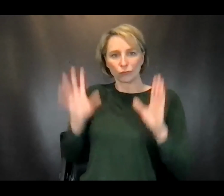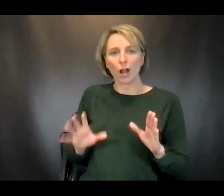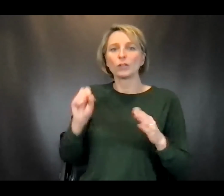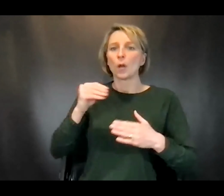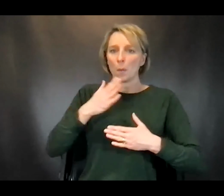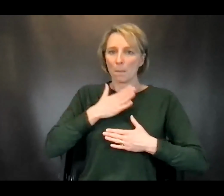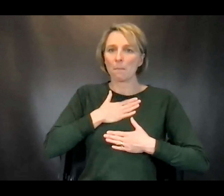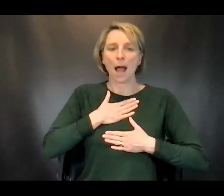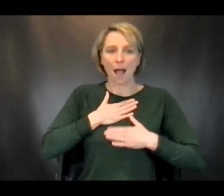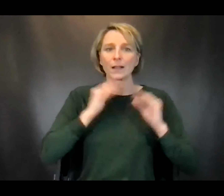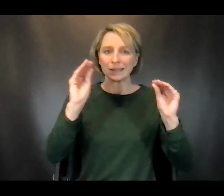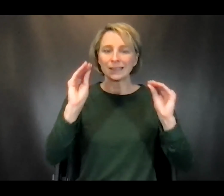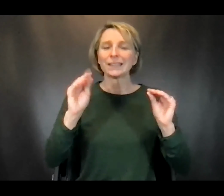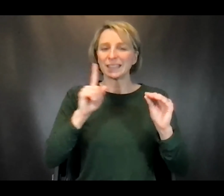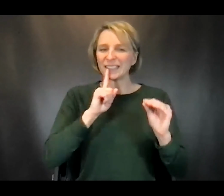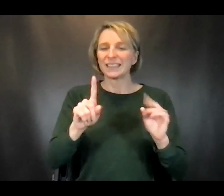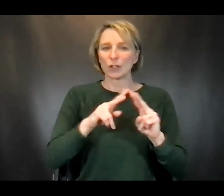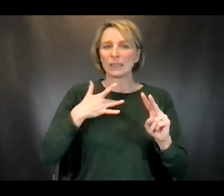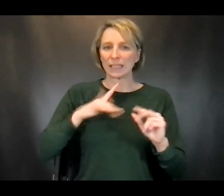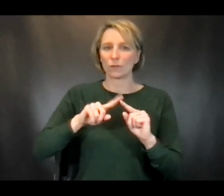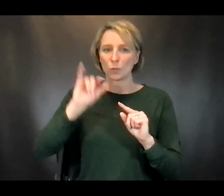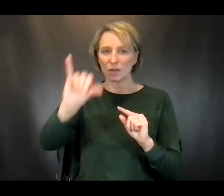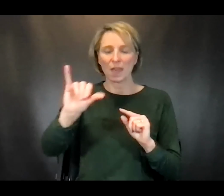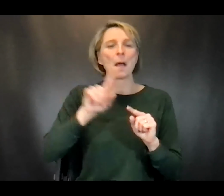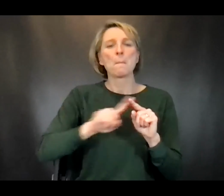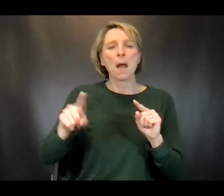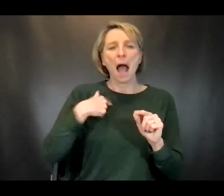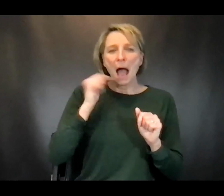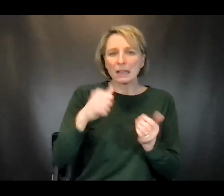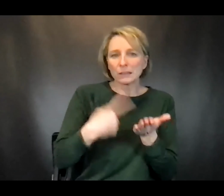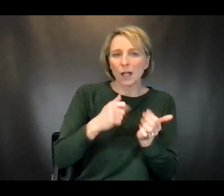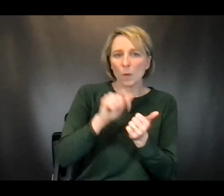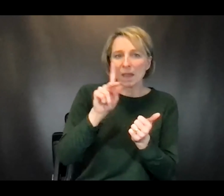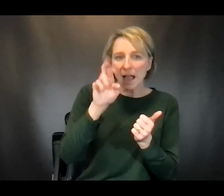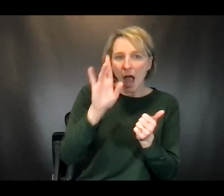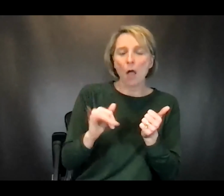whole package of stuff that we can offer to participants. Okay.